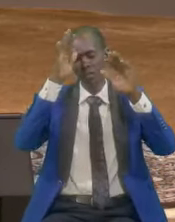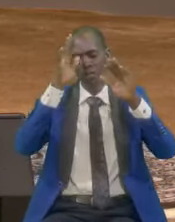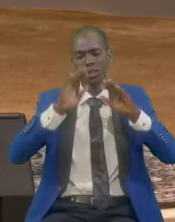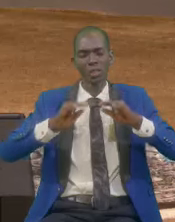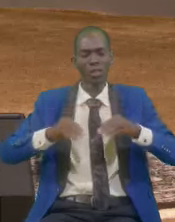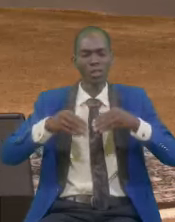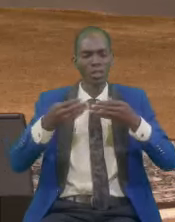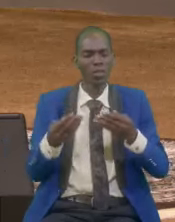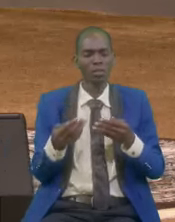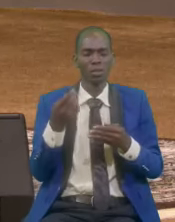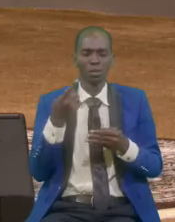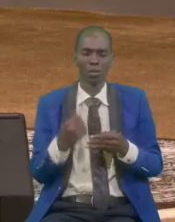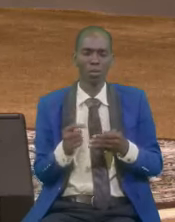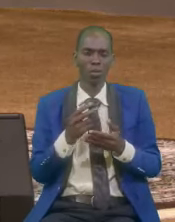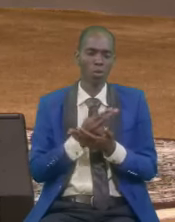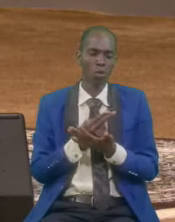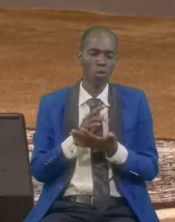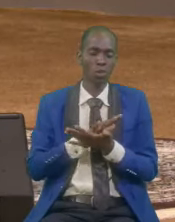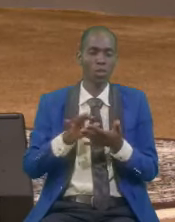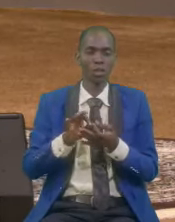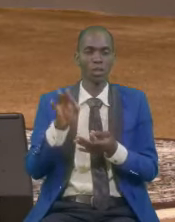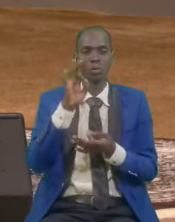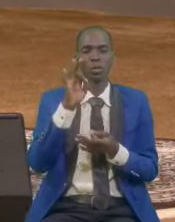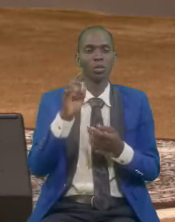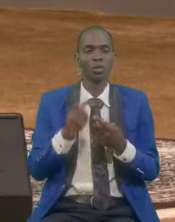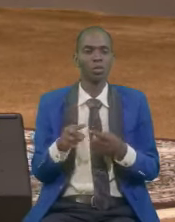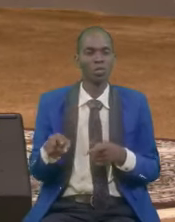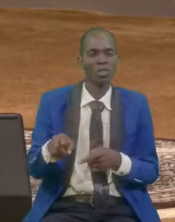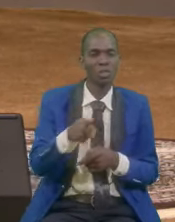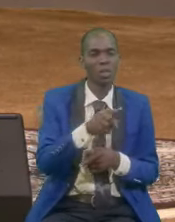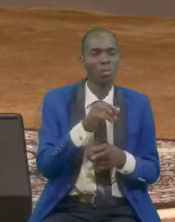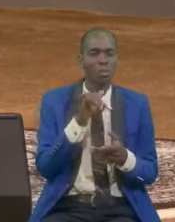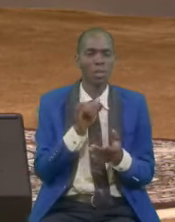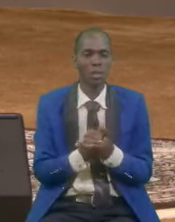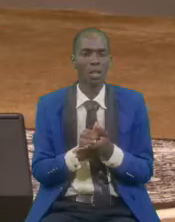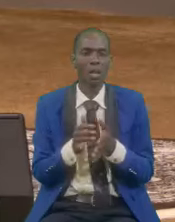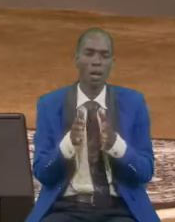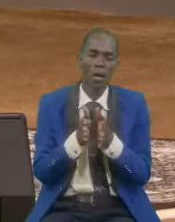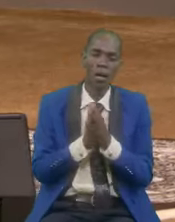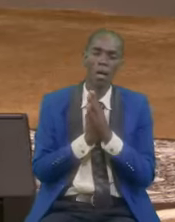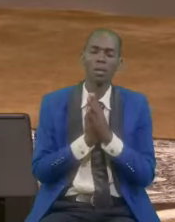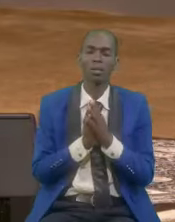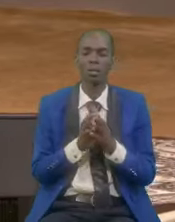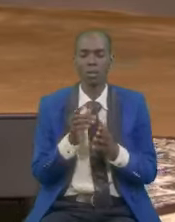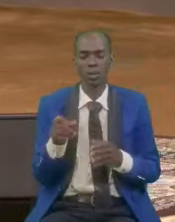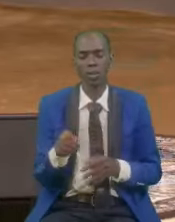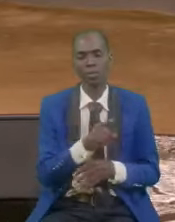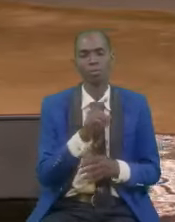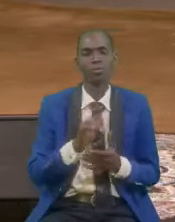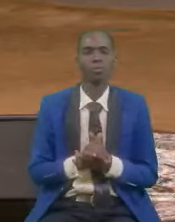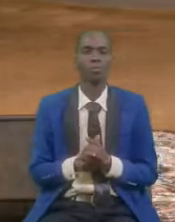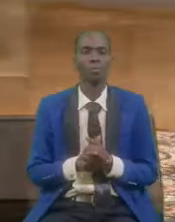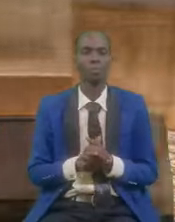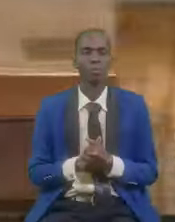give the Holy Spirit to them that ask him? The gift